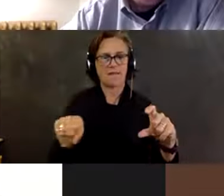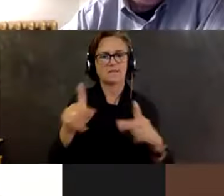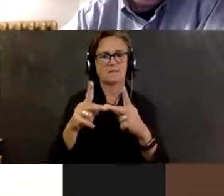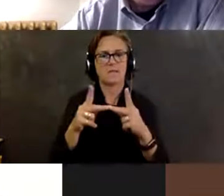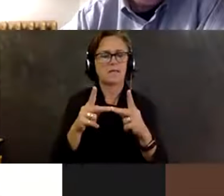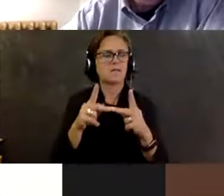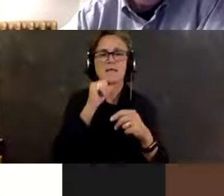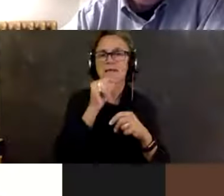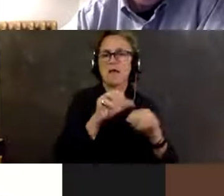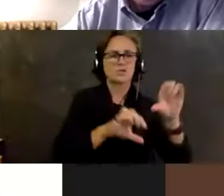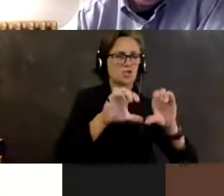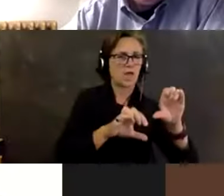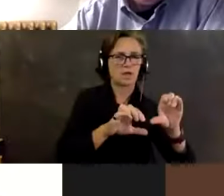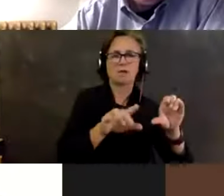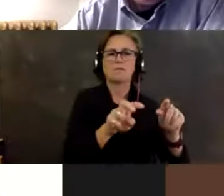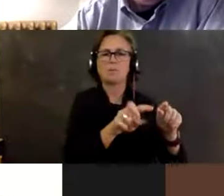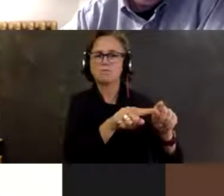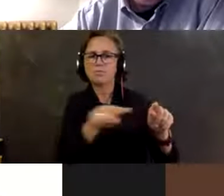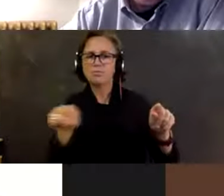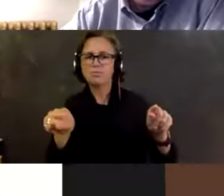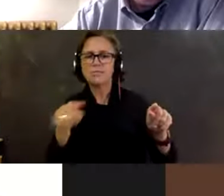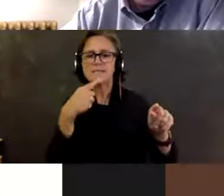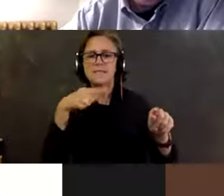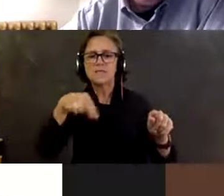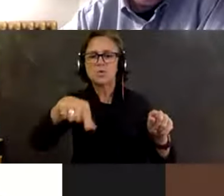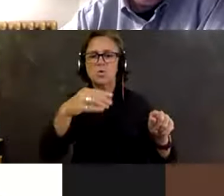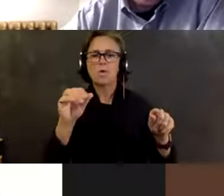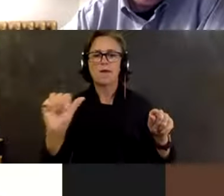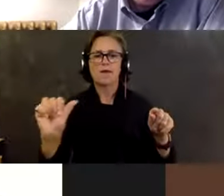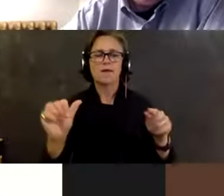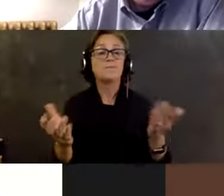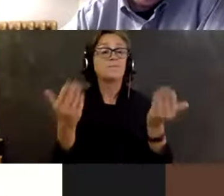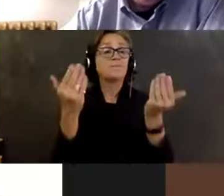your question or comment. Okay, anybody want to start?